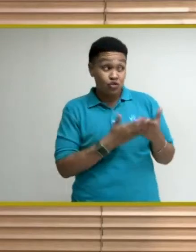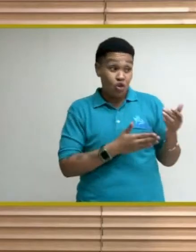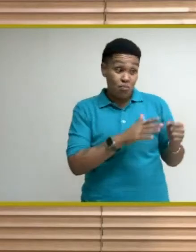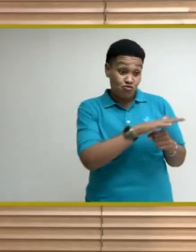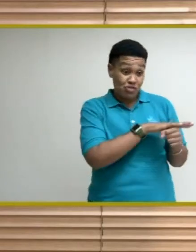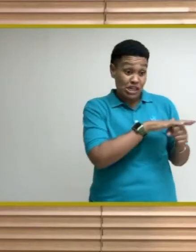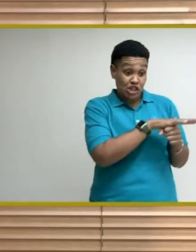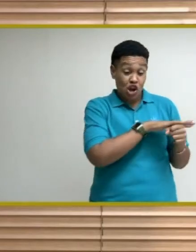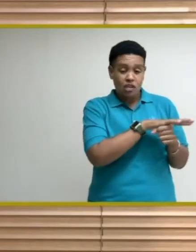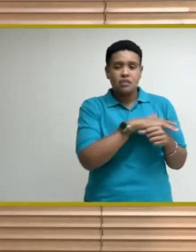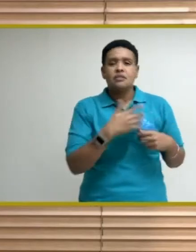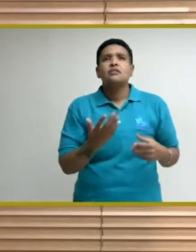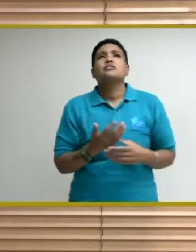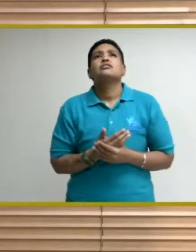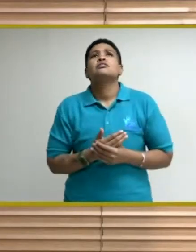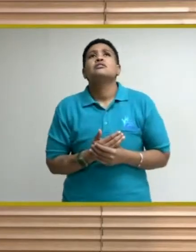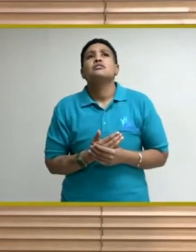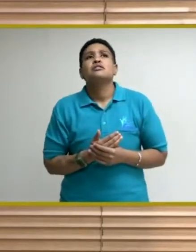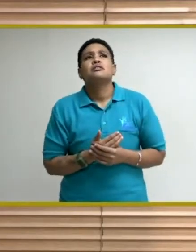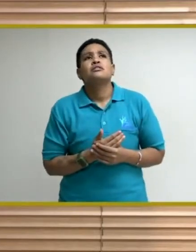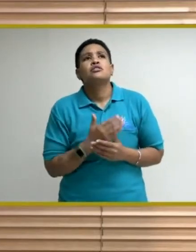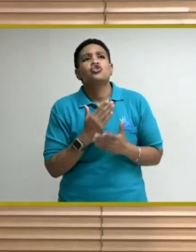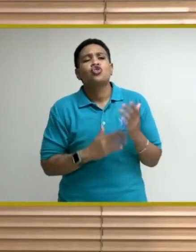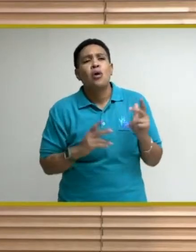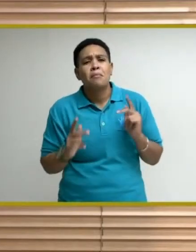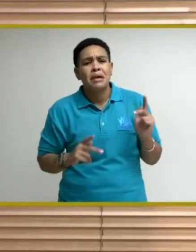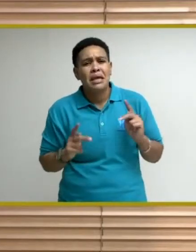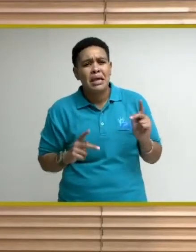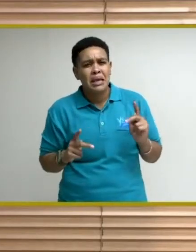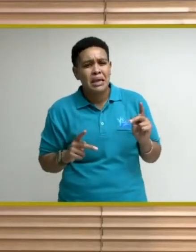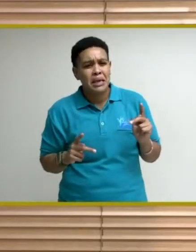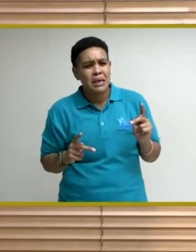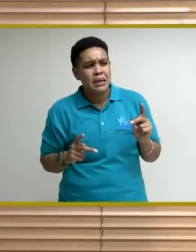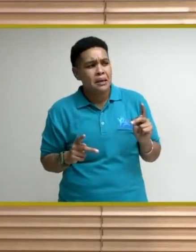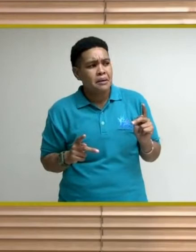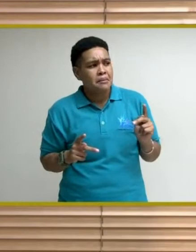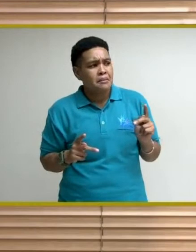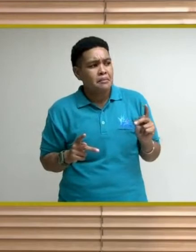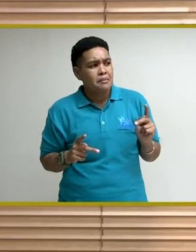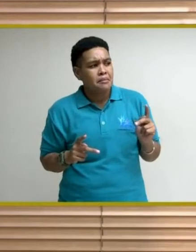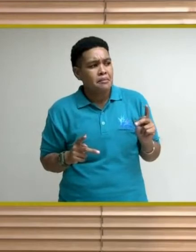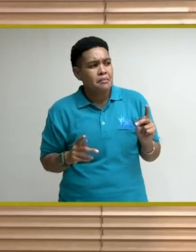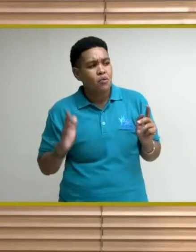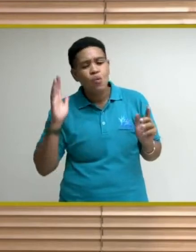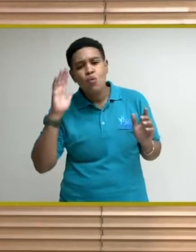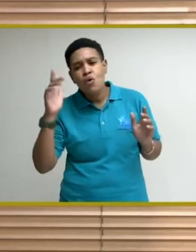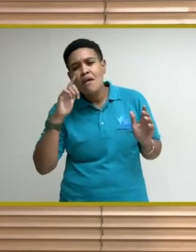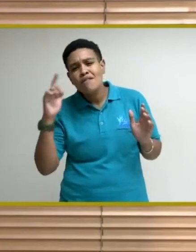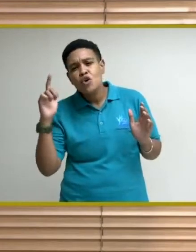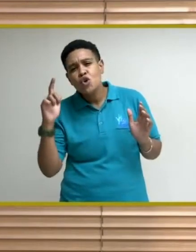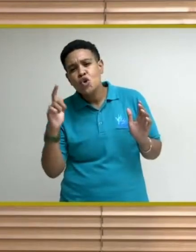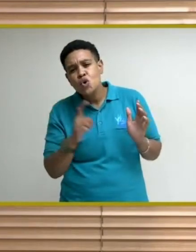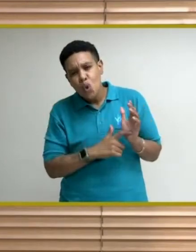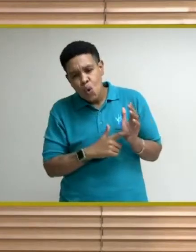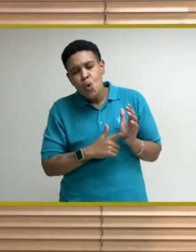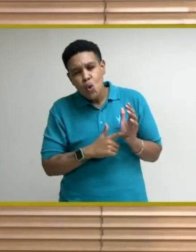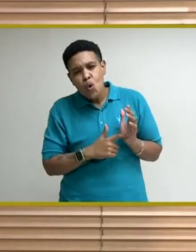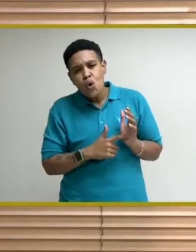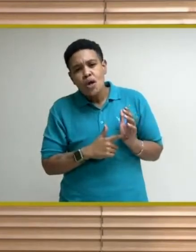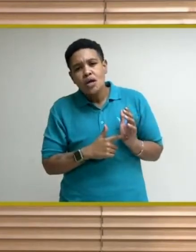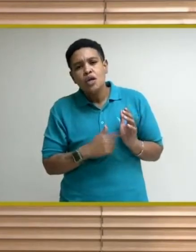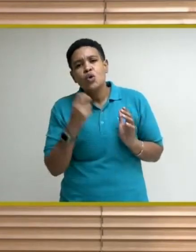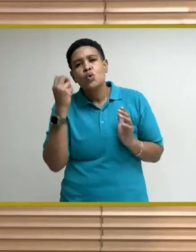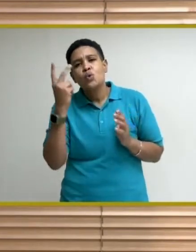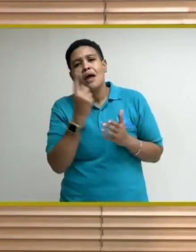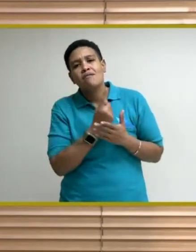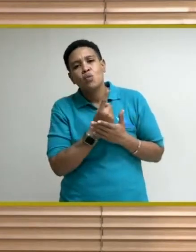regions, some persons would have noted a